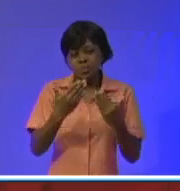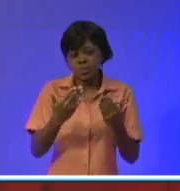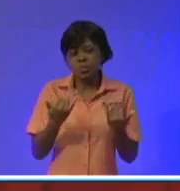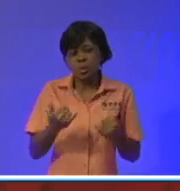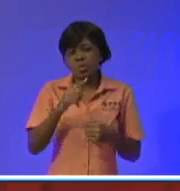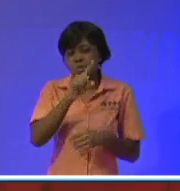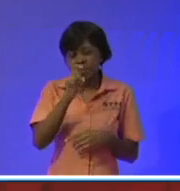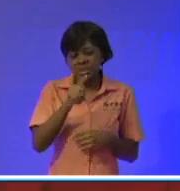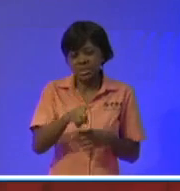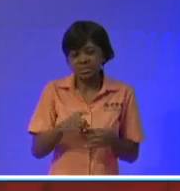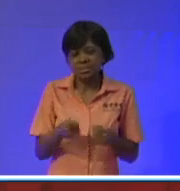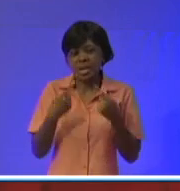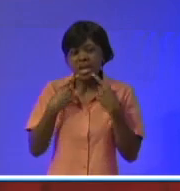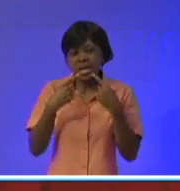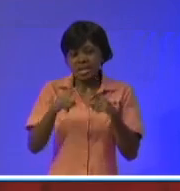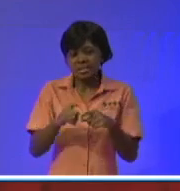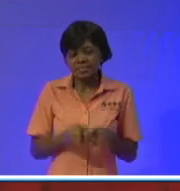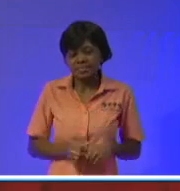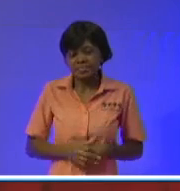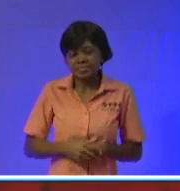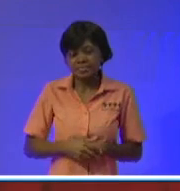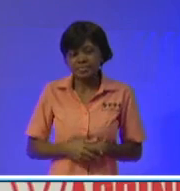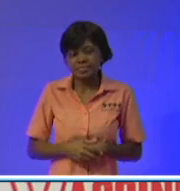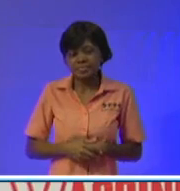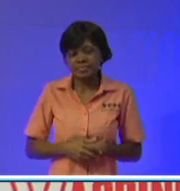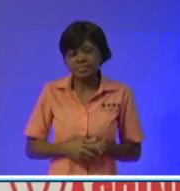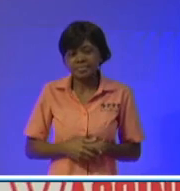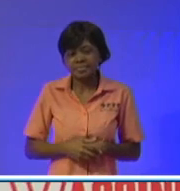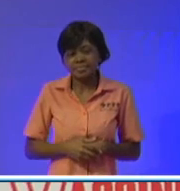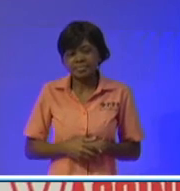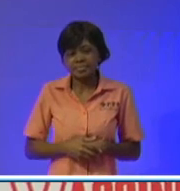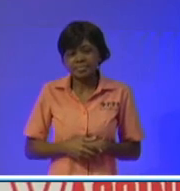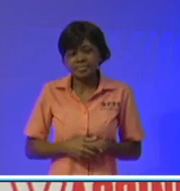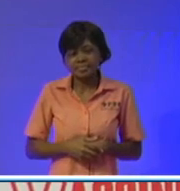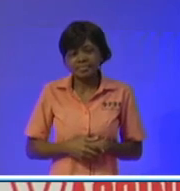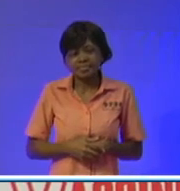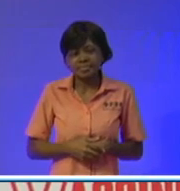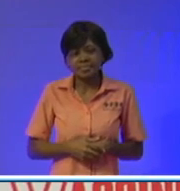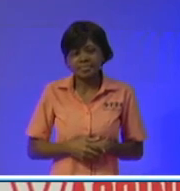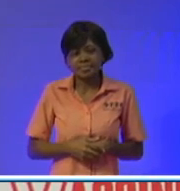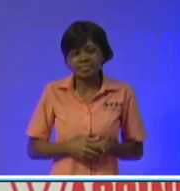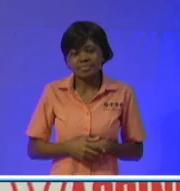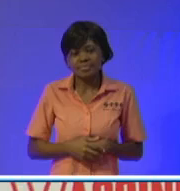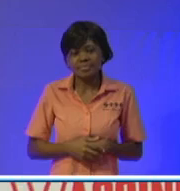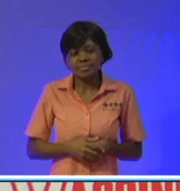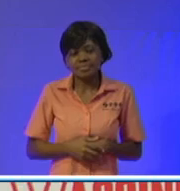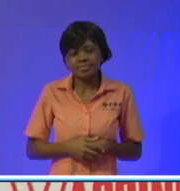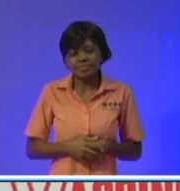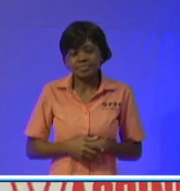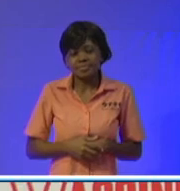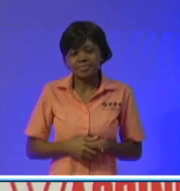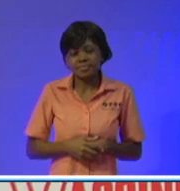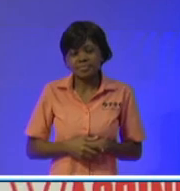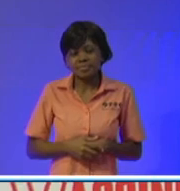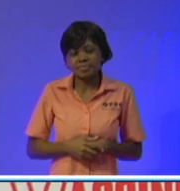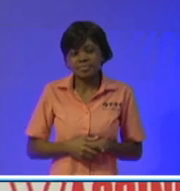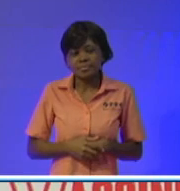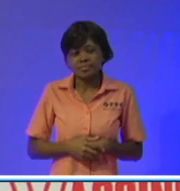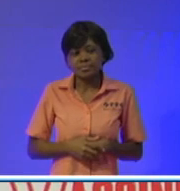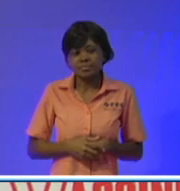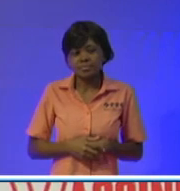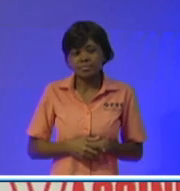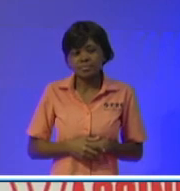Our media representatives are asked to state their name and the name of the media house that they represent before posing their